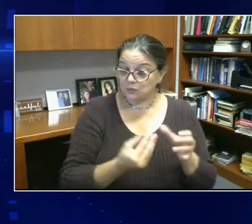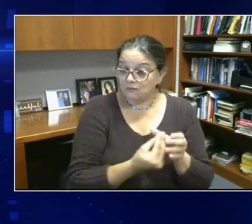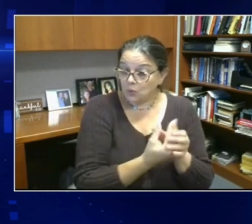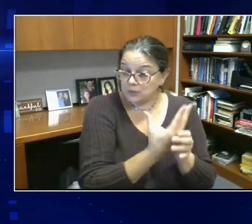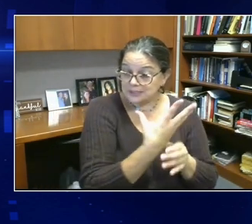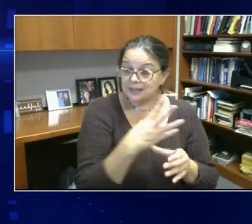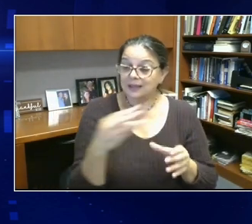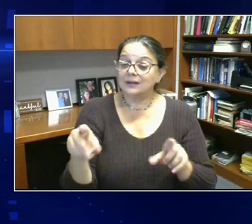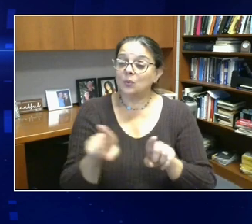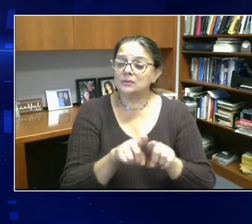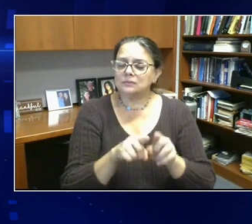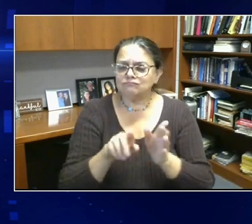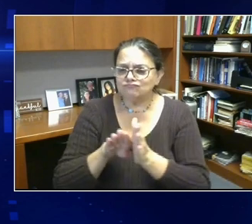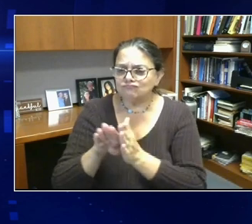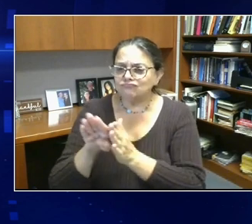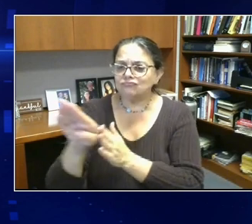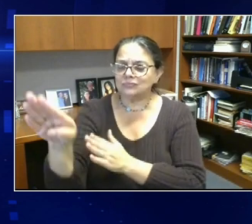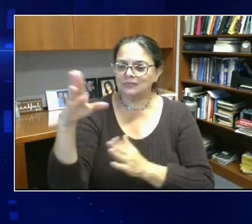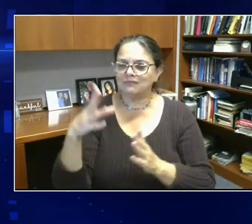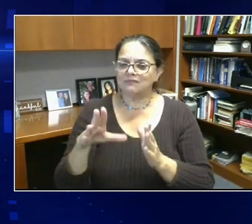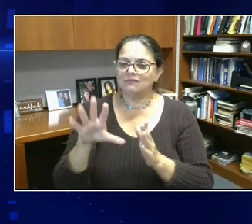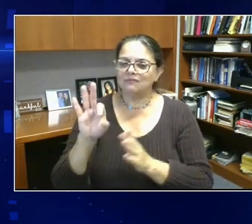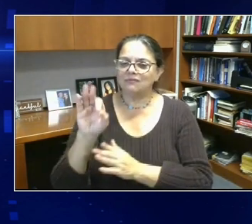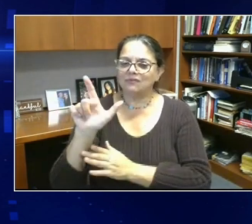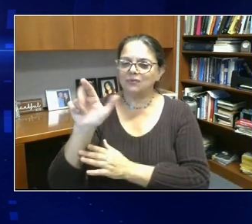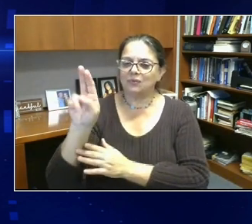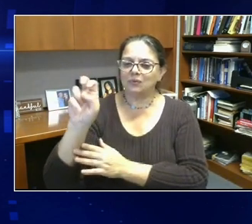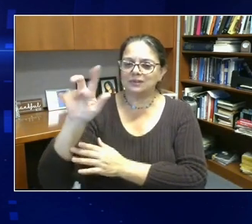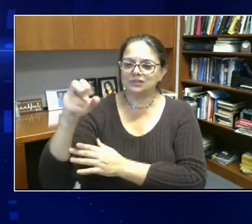both of the individual as well as the community?